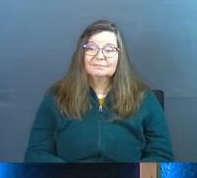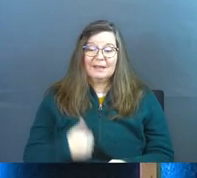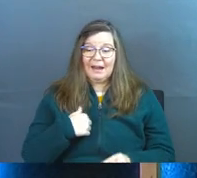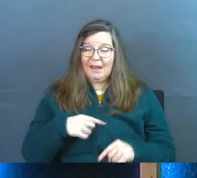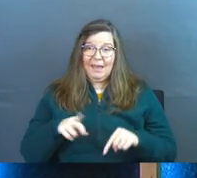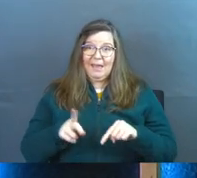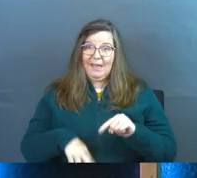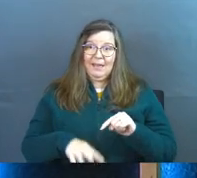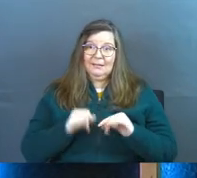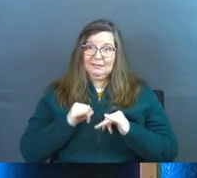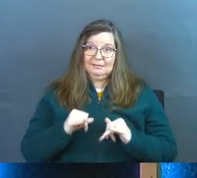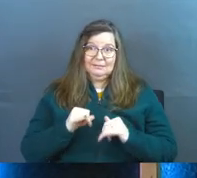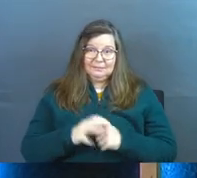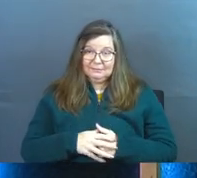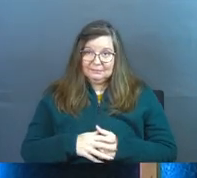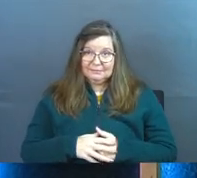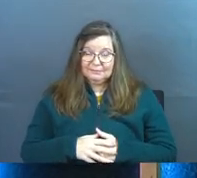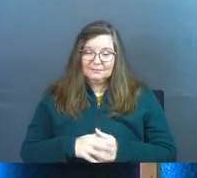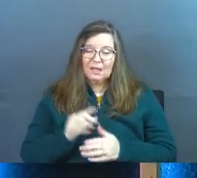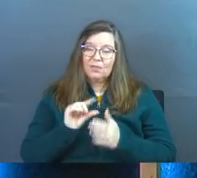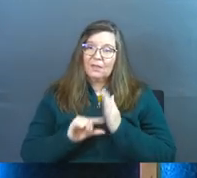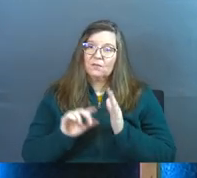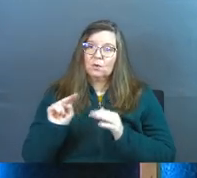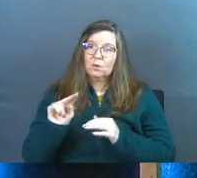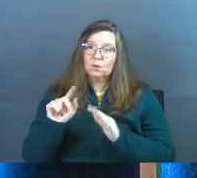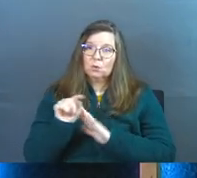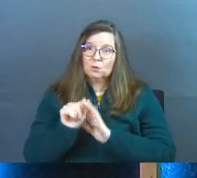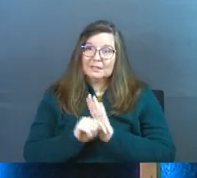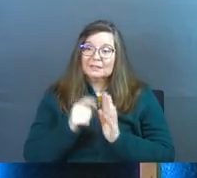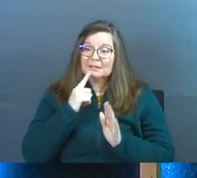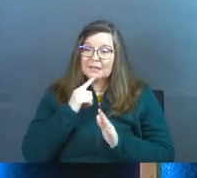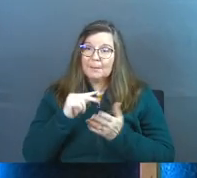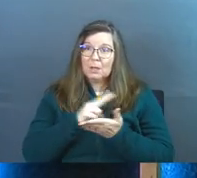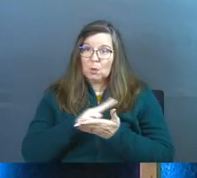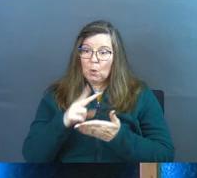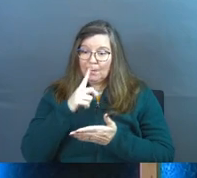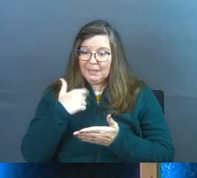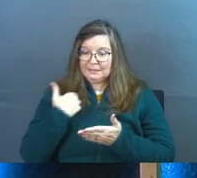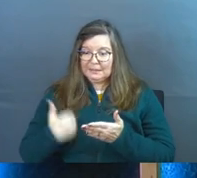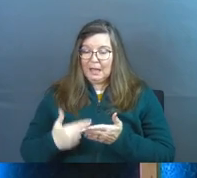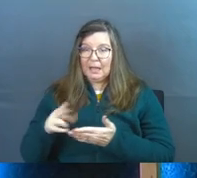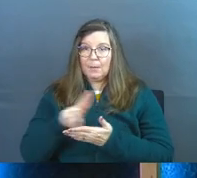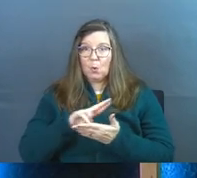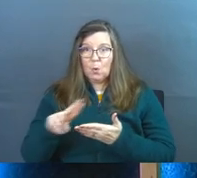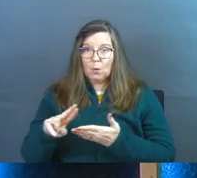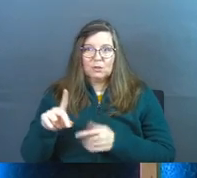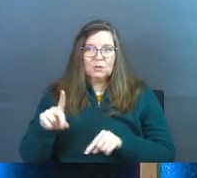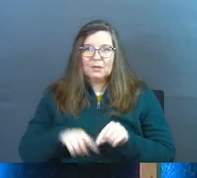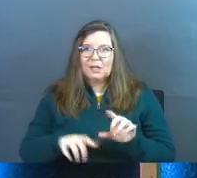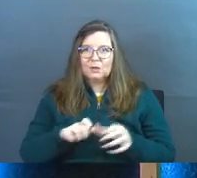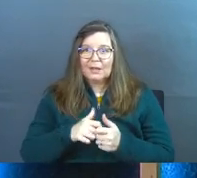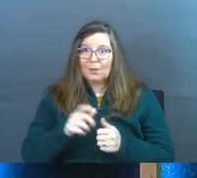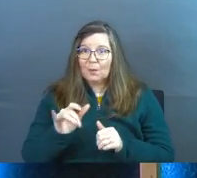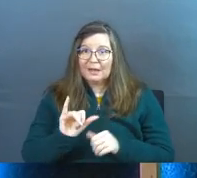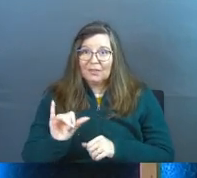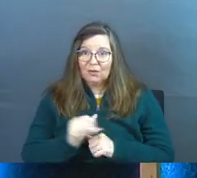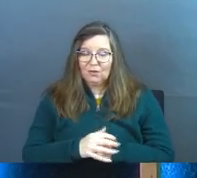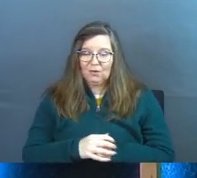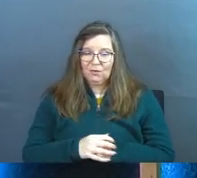neither can I. And that verse in the New Testament says, be holy for I am holy. You can't do that one